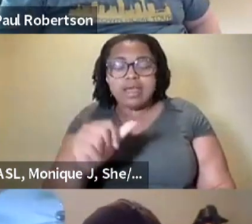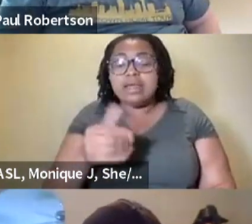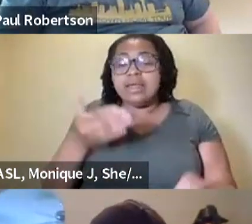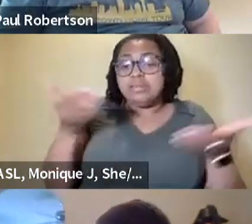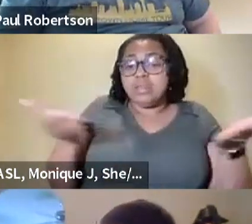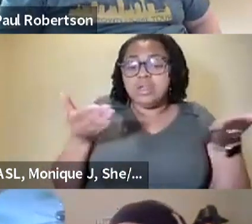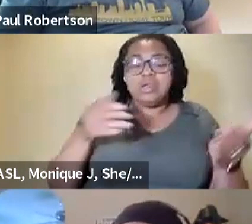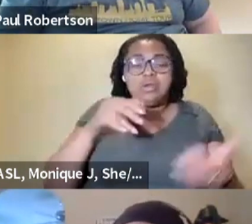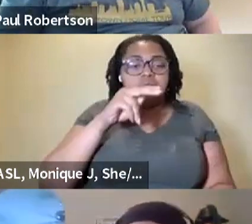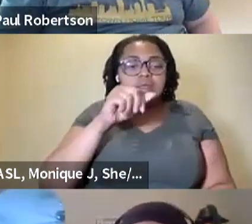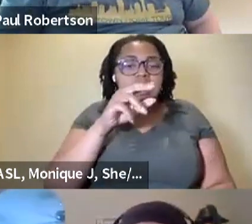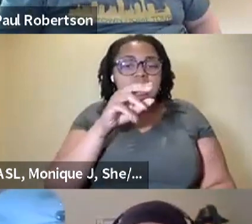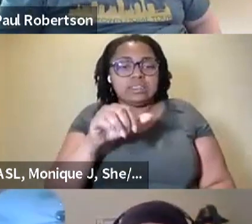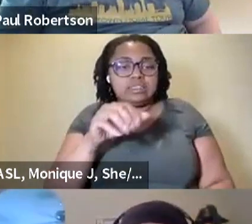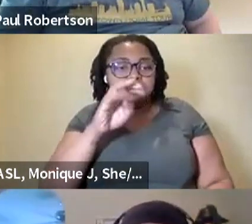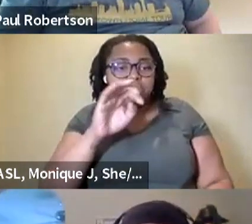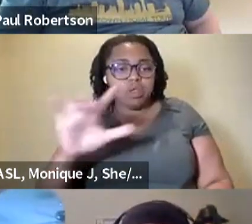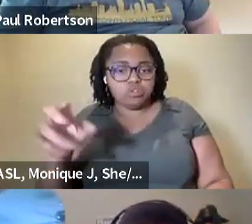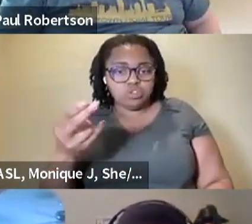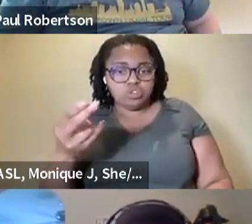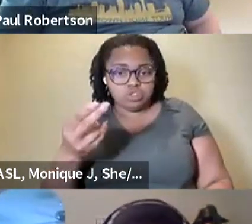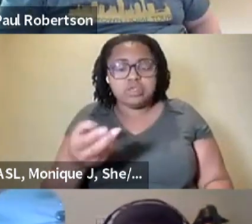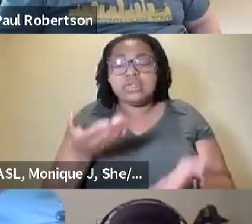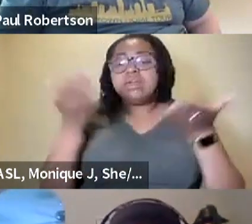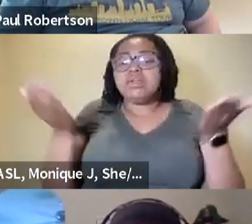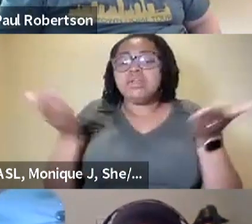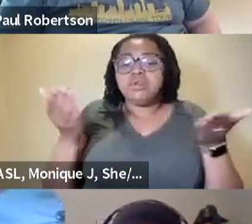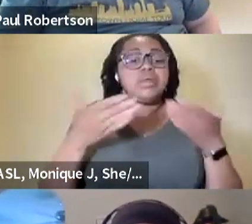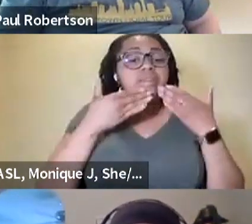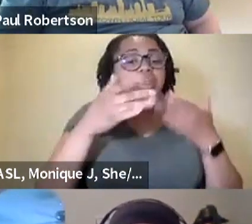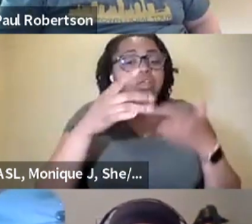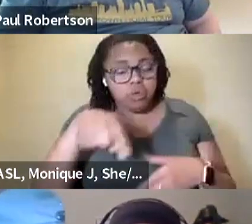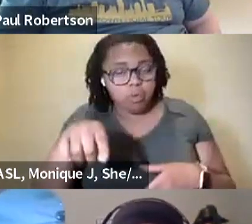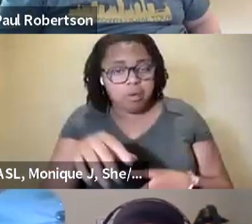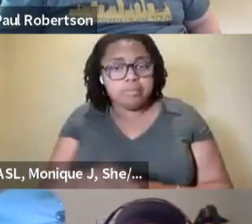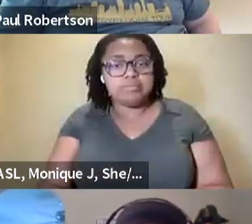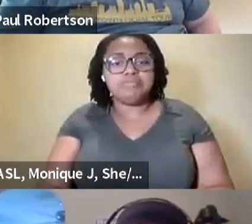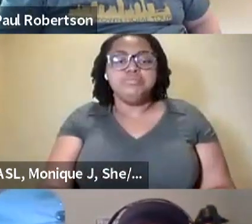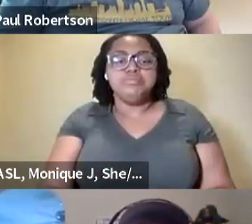Welch? Here. Thank you all.